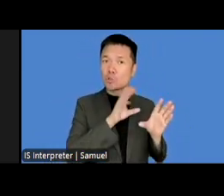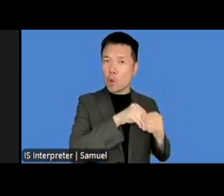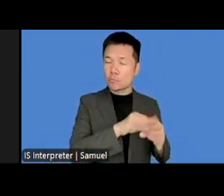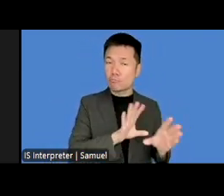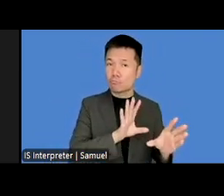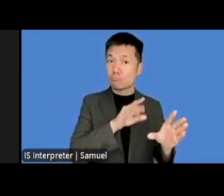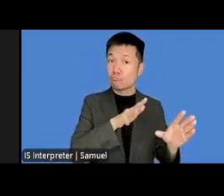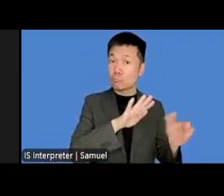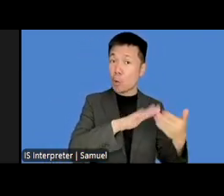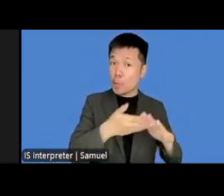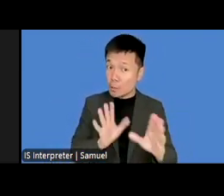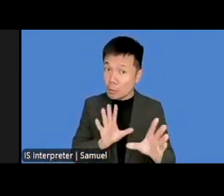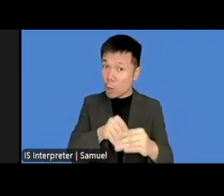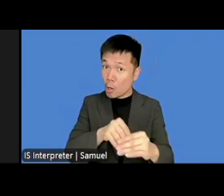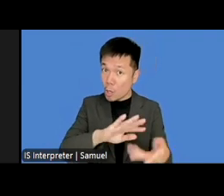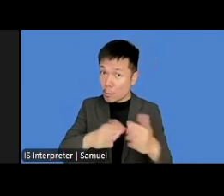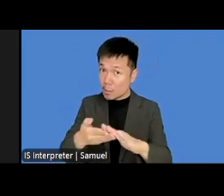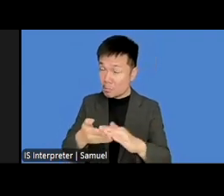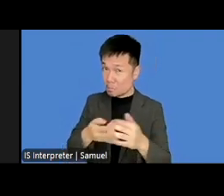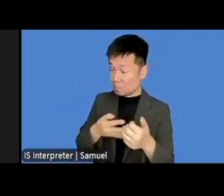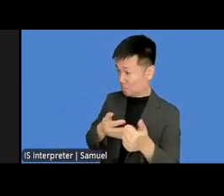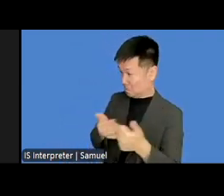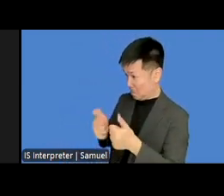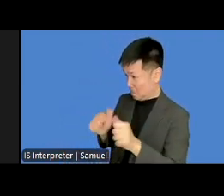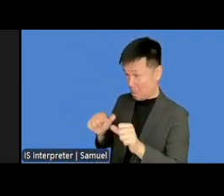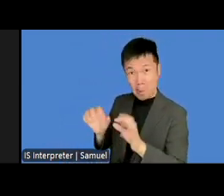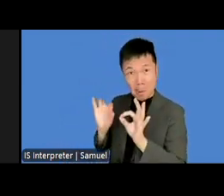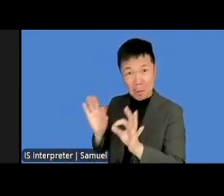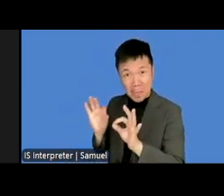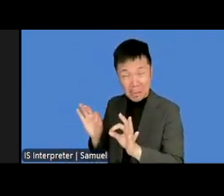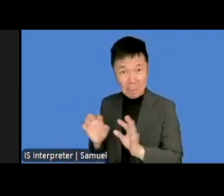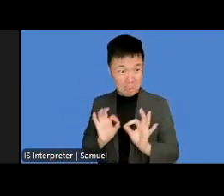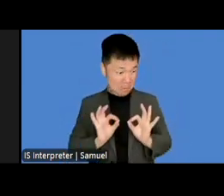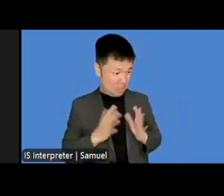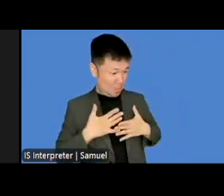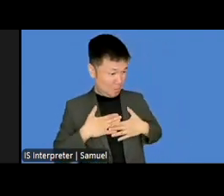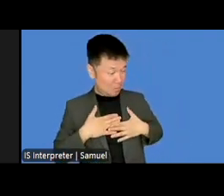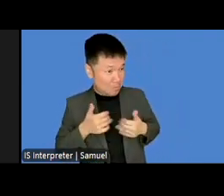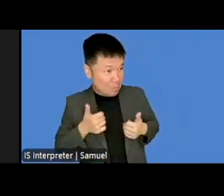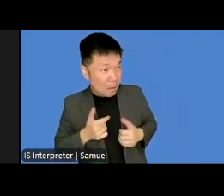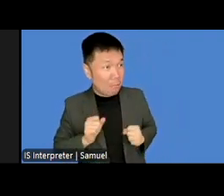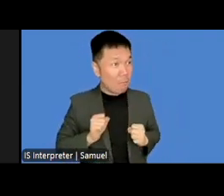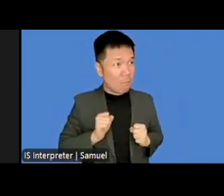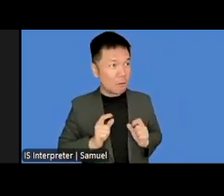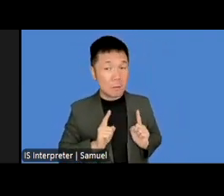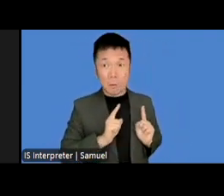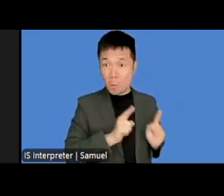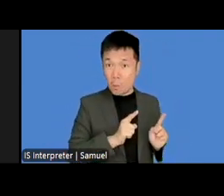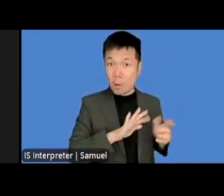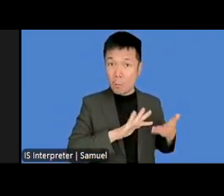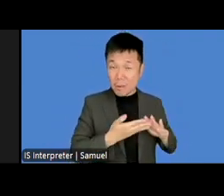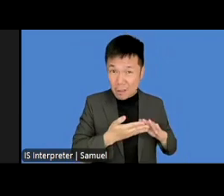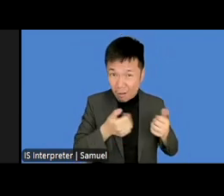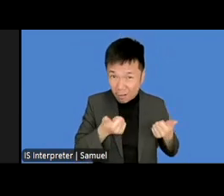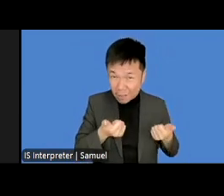the first place, and also whether the process took into account the environment that the people were about to